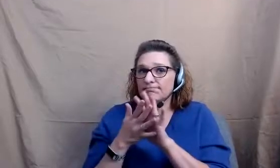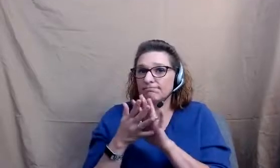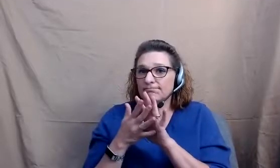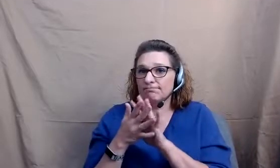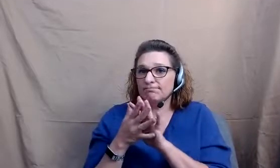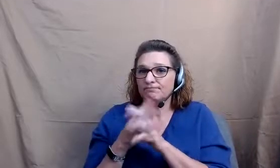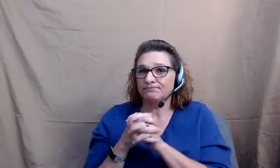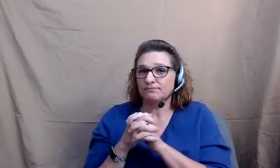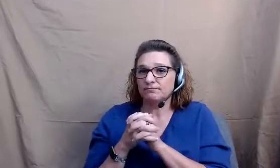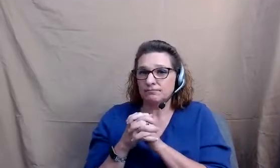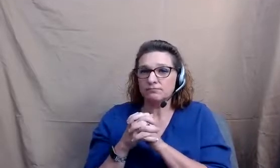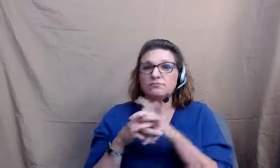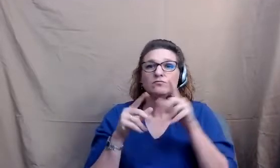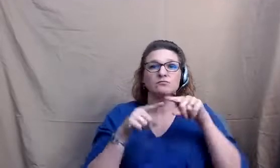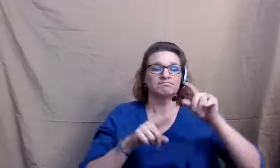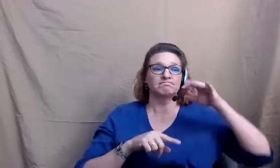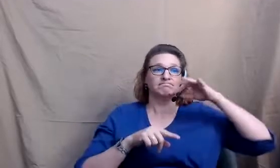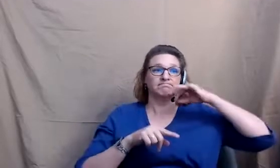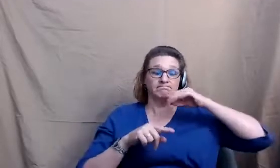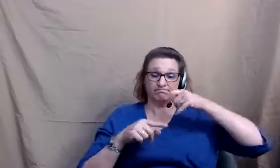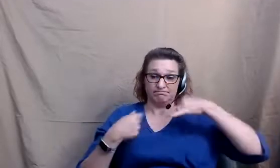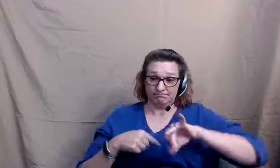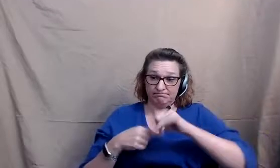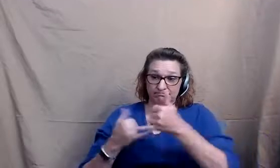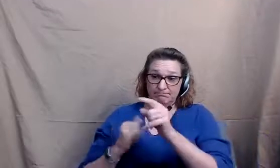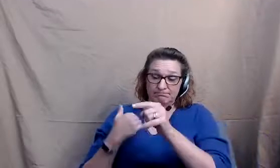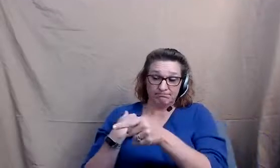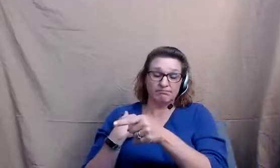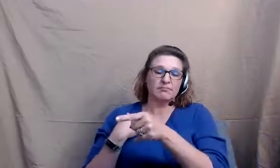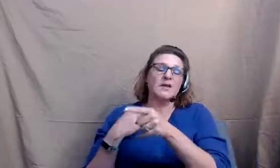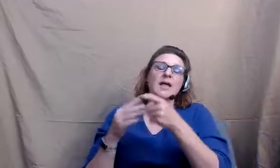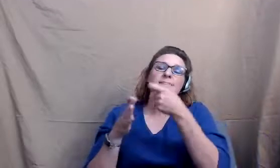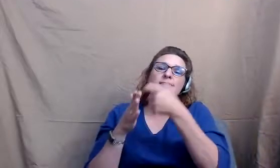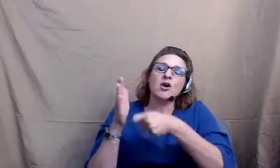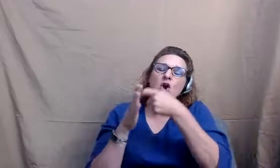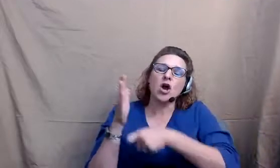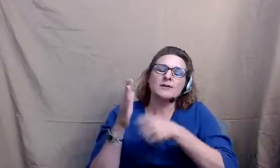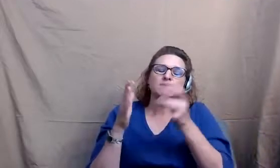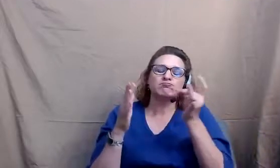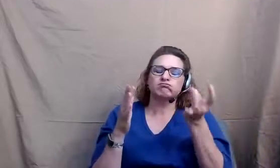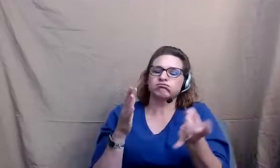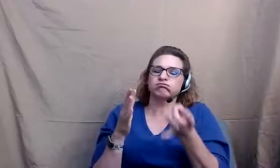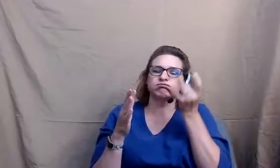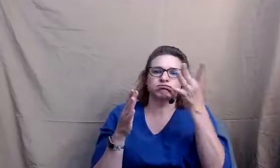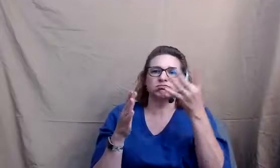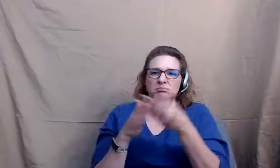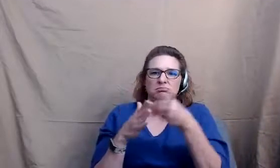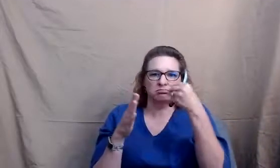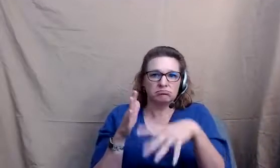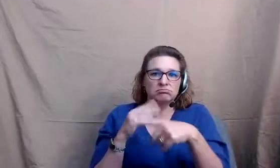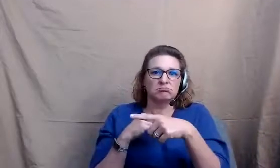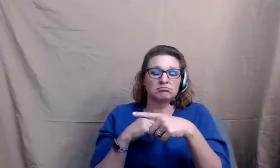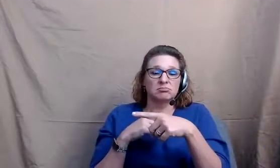While those benefits exist, I would argue that the costs are exponentially higher. The costs